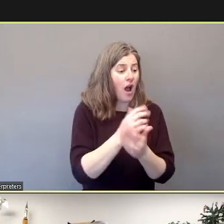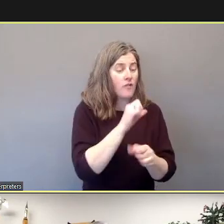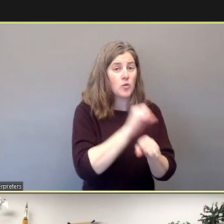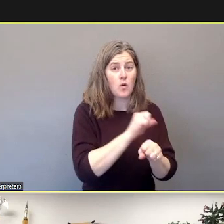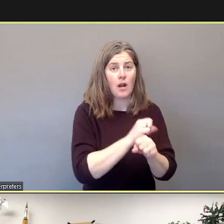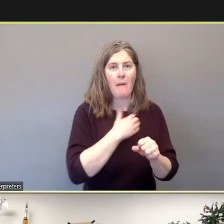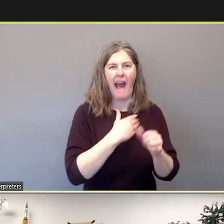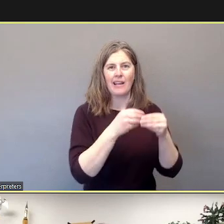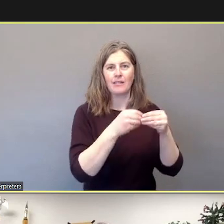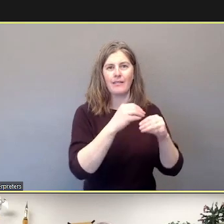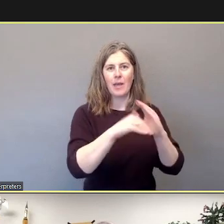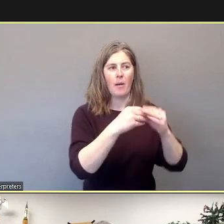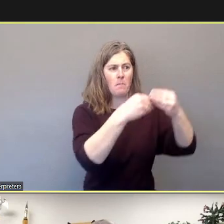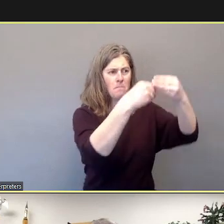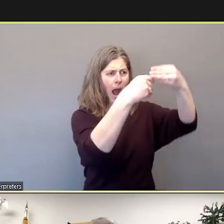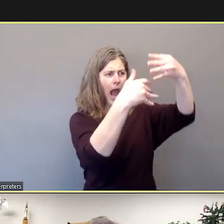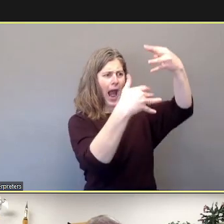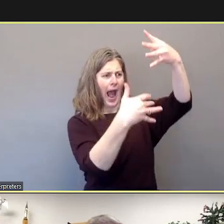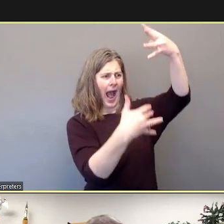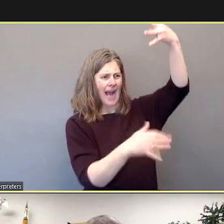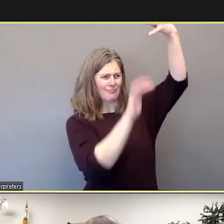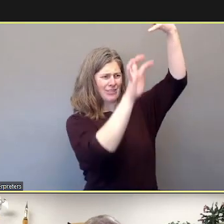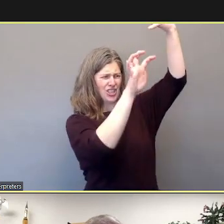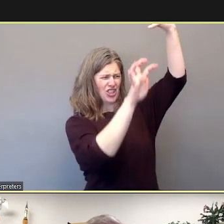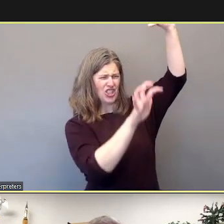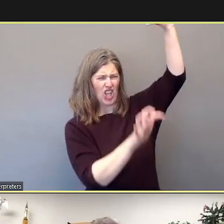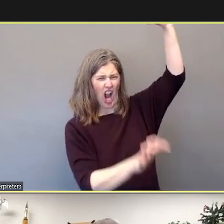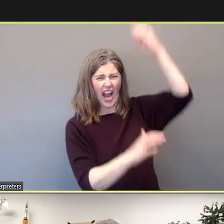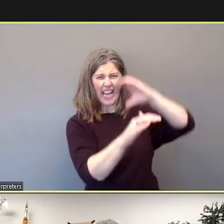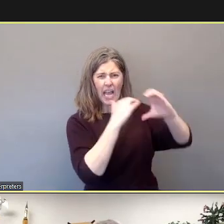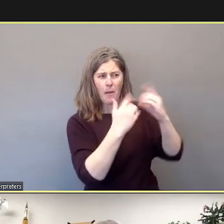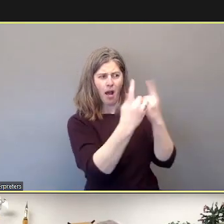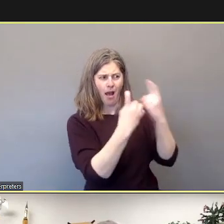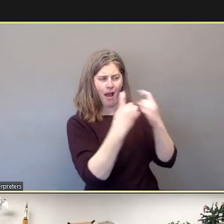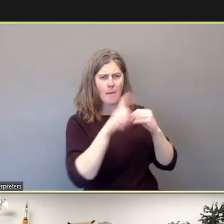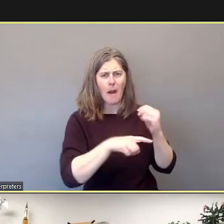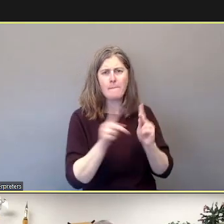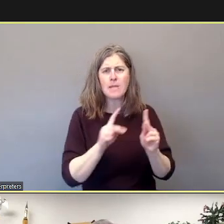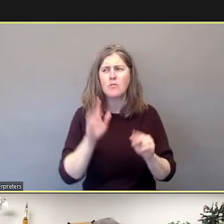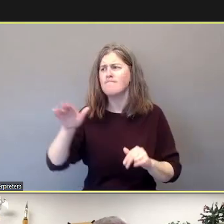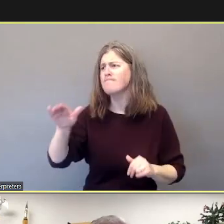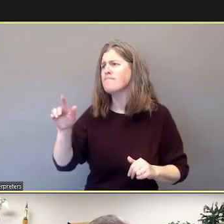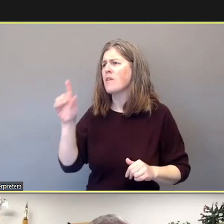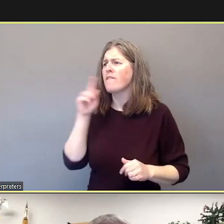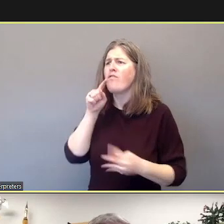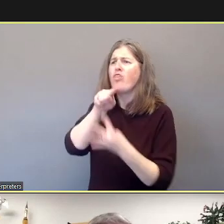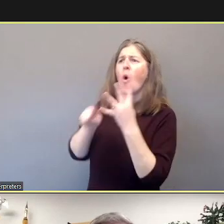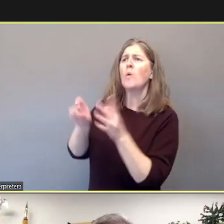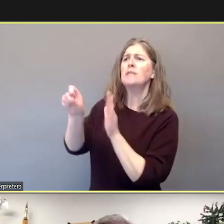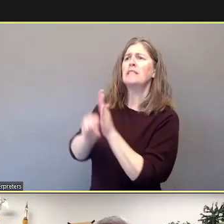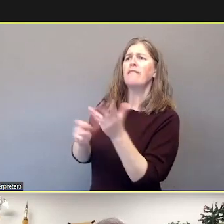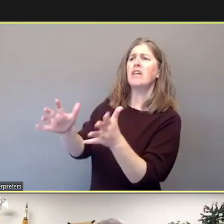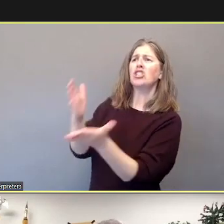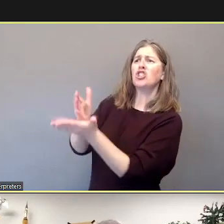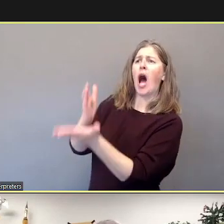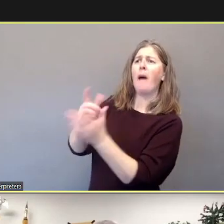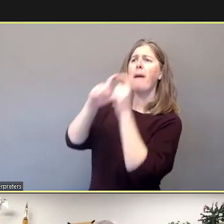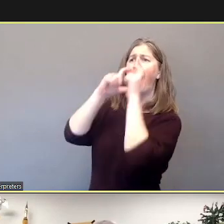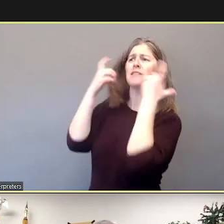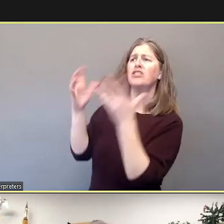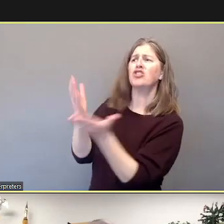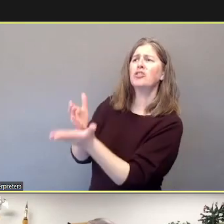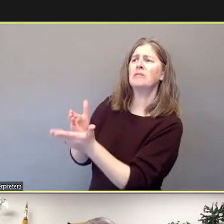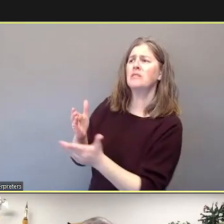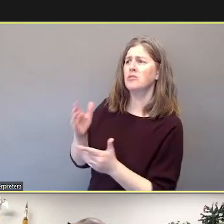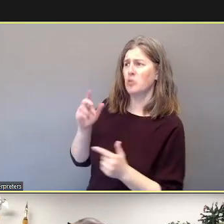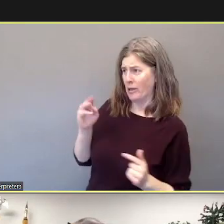was brimming with emails from people saying 4 other states have ended their mask mandates.